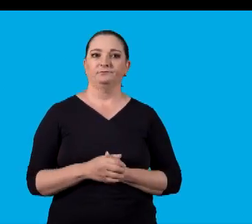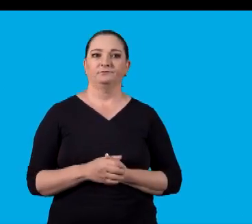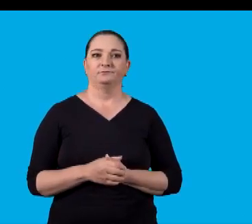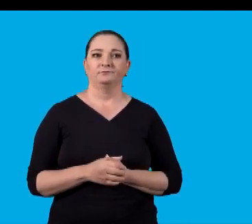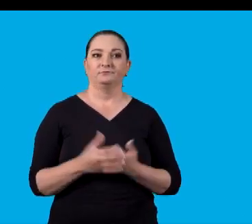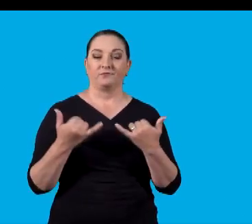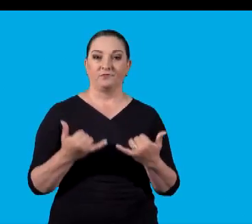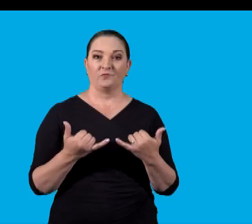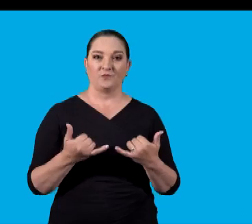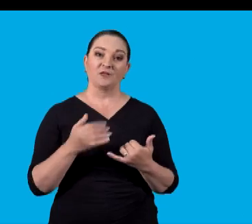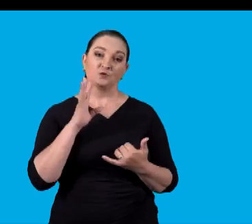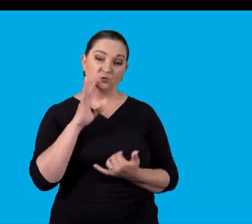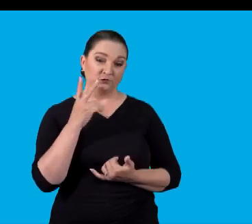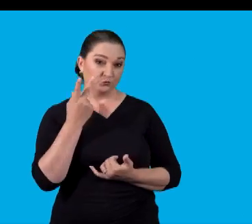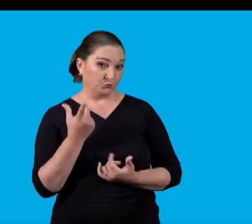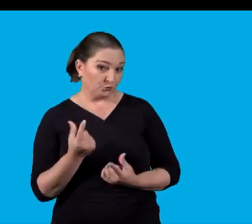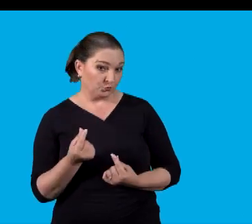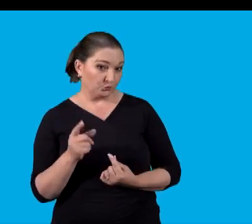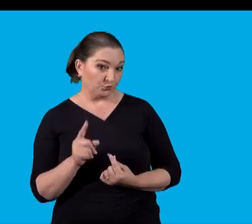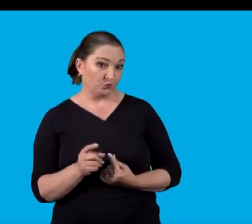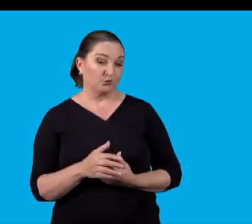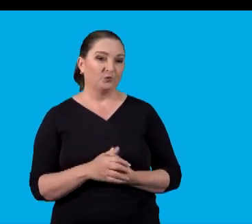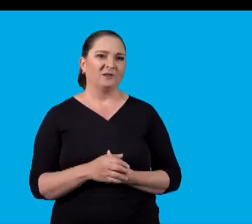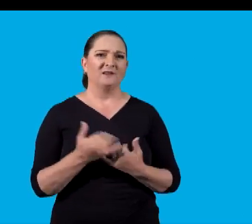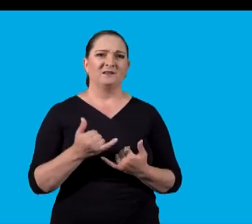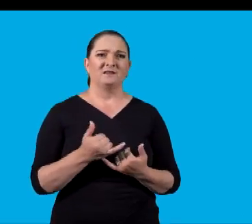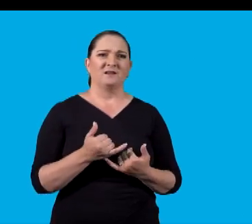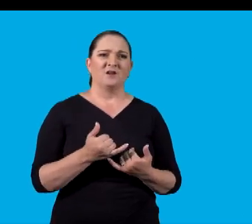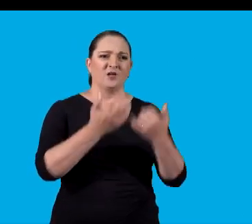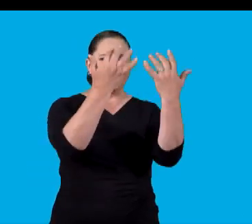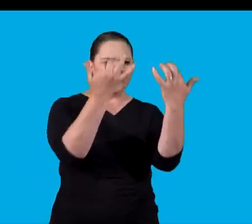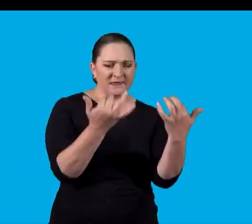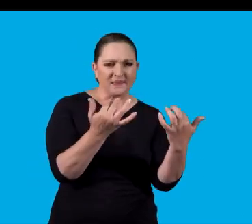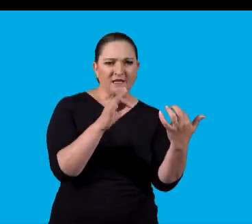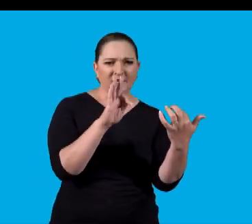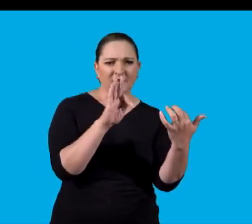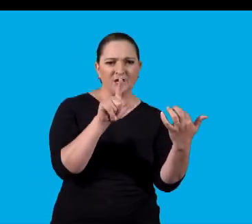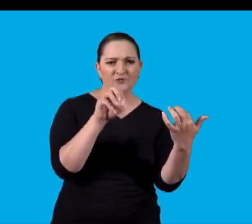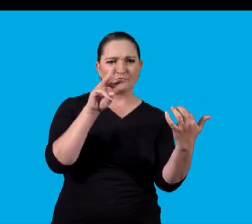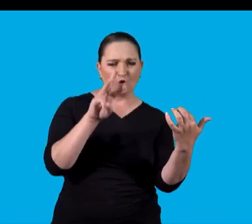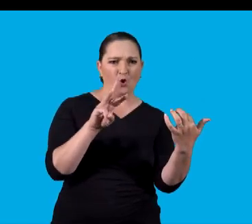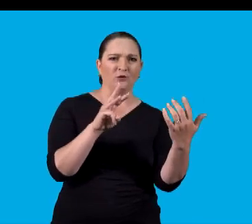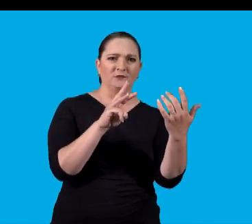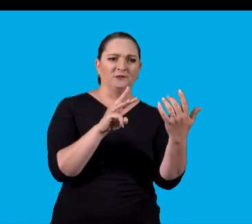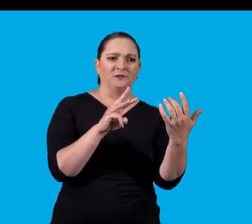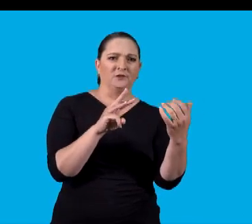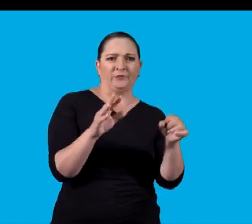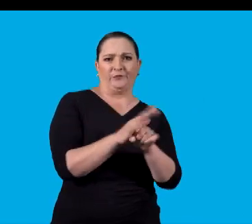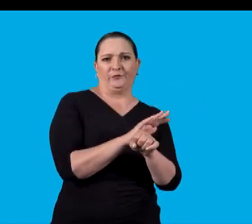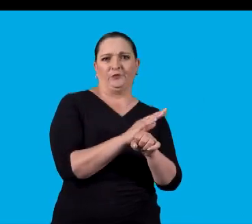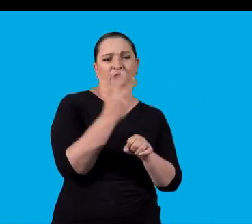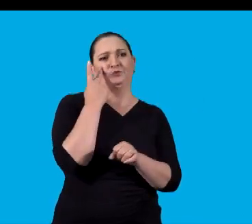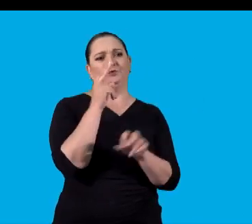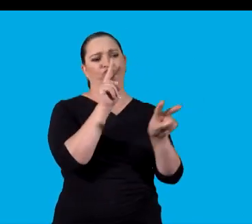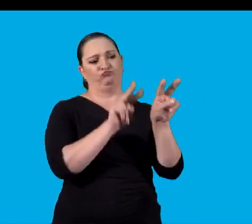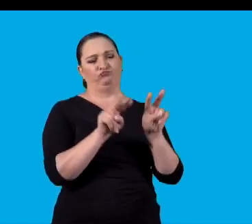Okay. Now, we're going to come to the entire cash flow statement now. So at times the examiner would